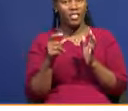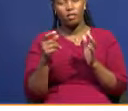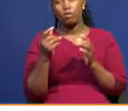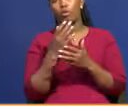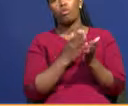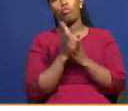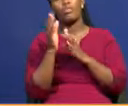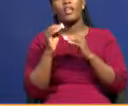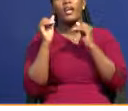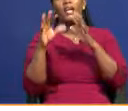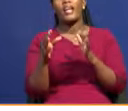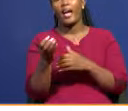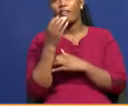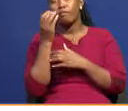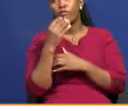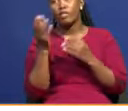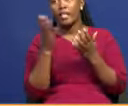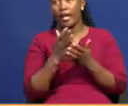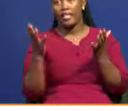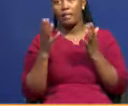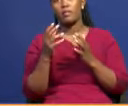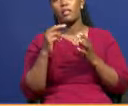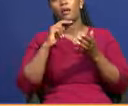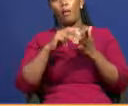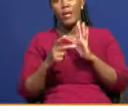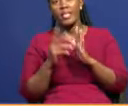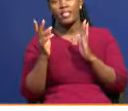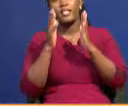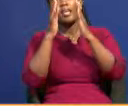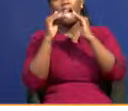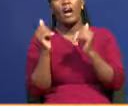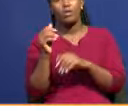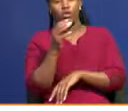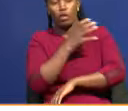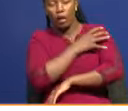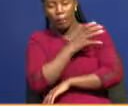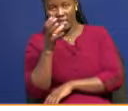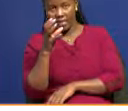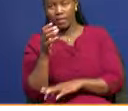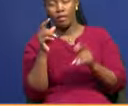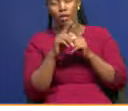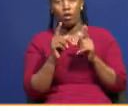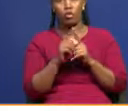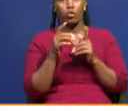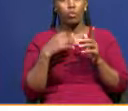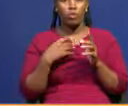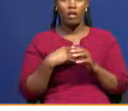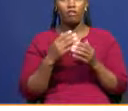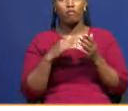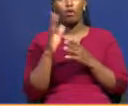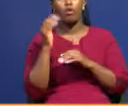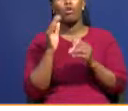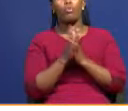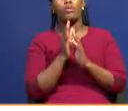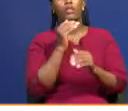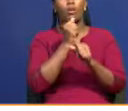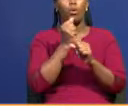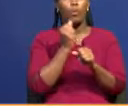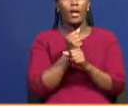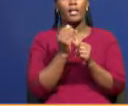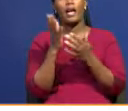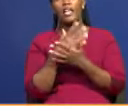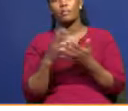non-food items, which means the capacity of the houses to even save a little income to work on different aspects of their